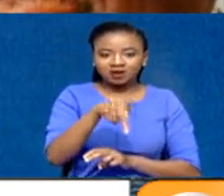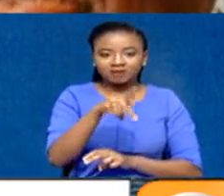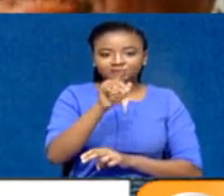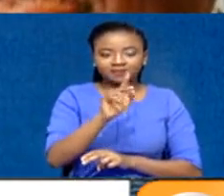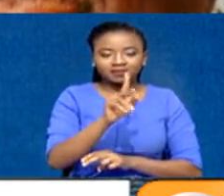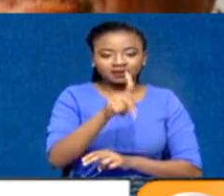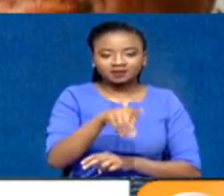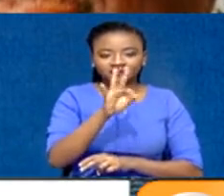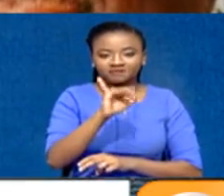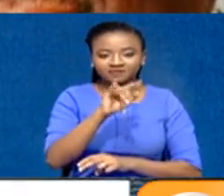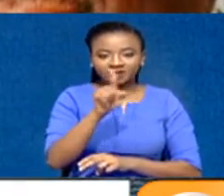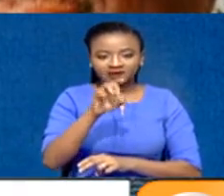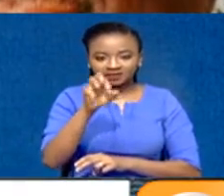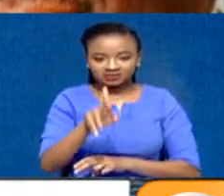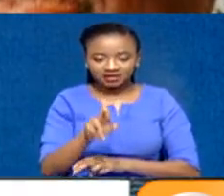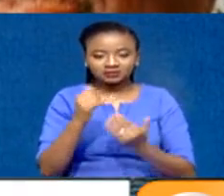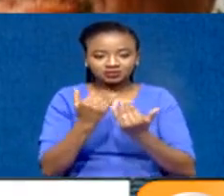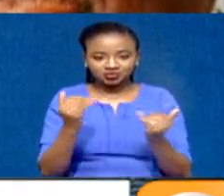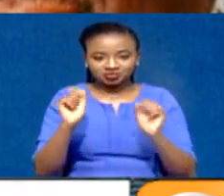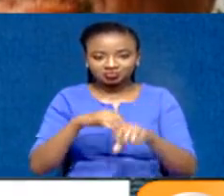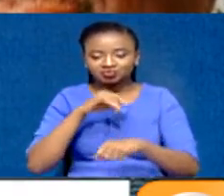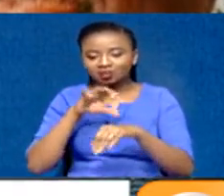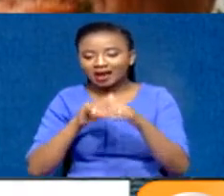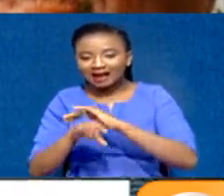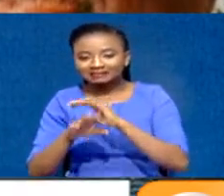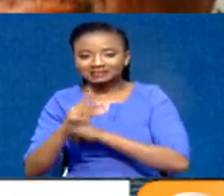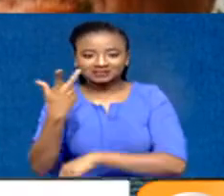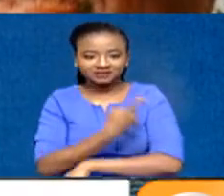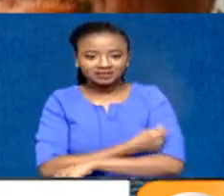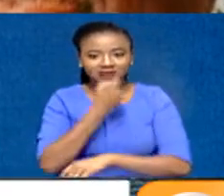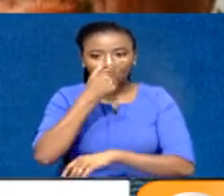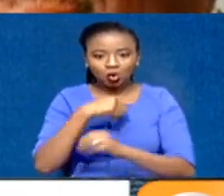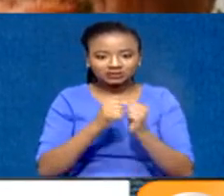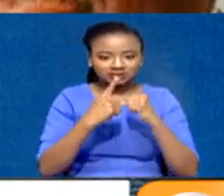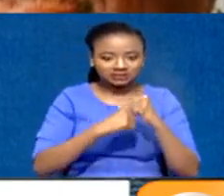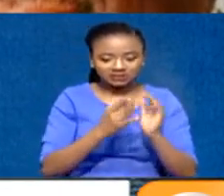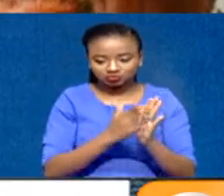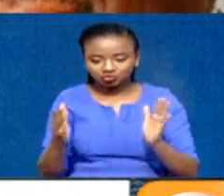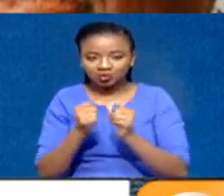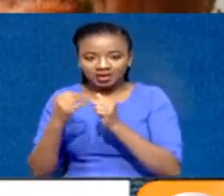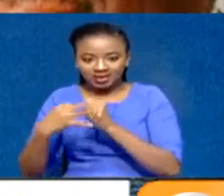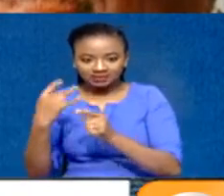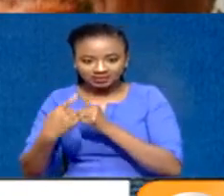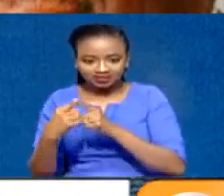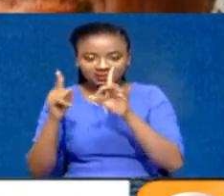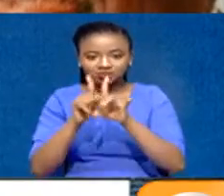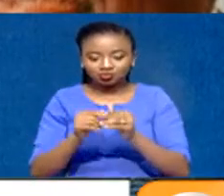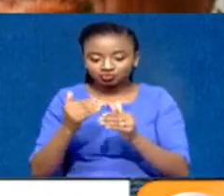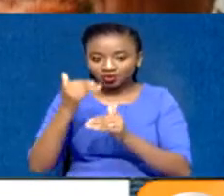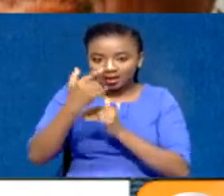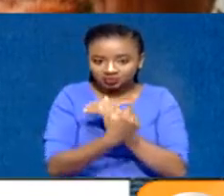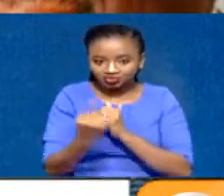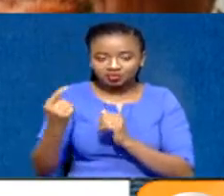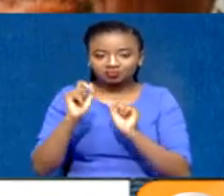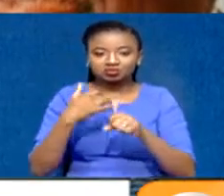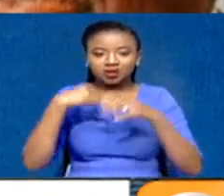in persons below 18 years, 16 to 18 years. And in the coming week, we'll make a decision, most